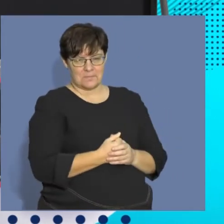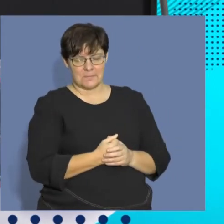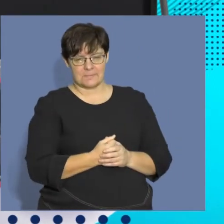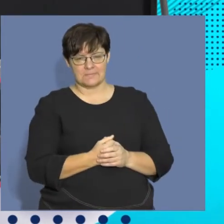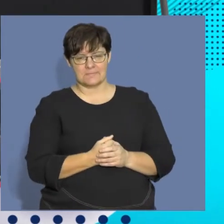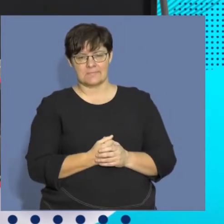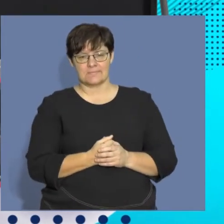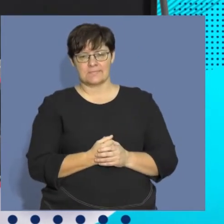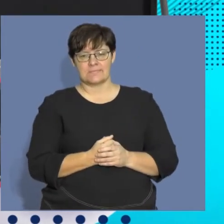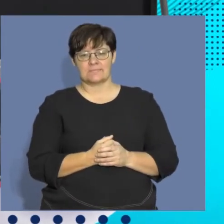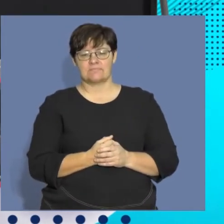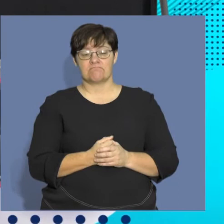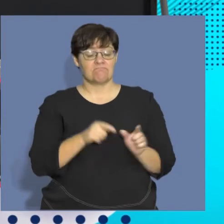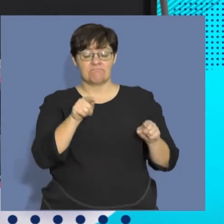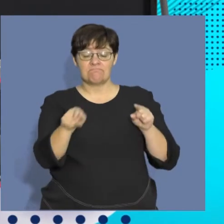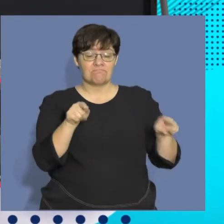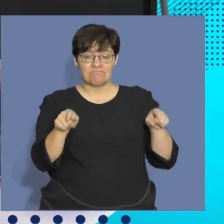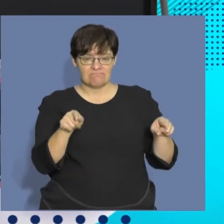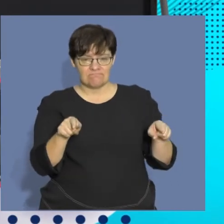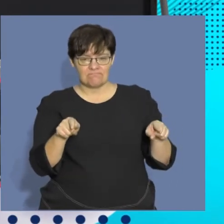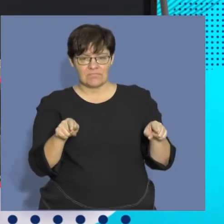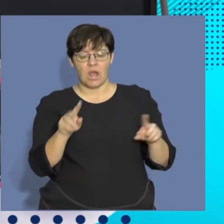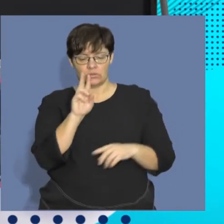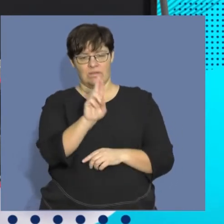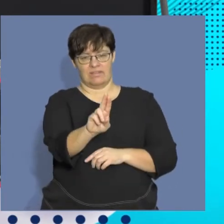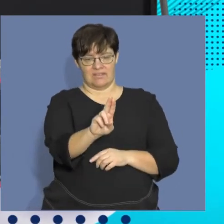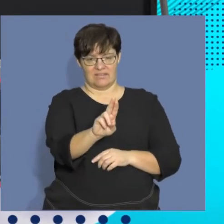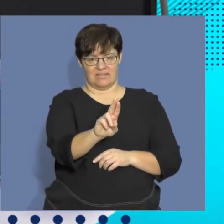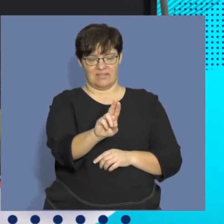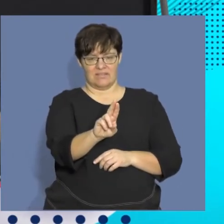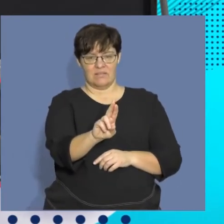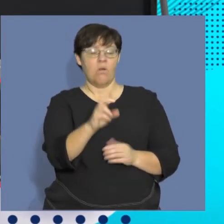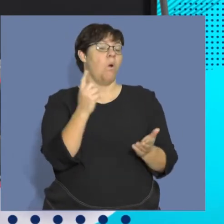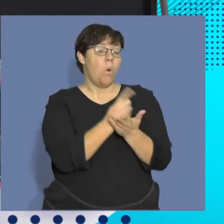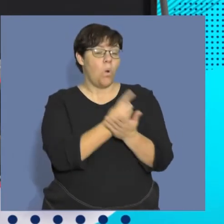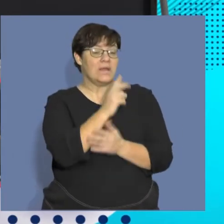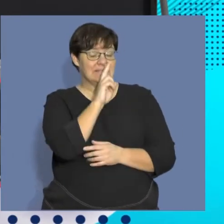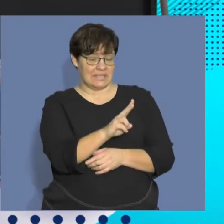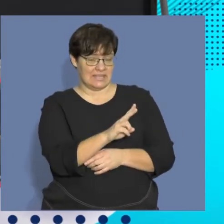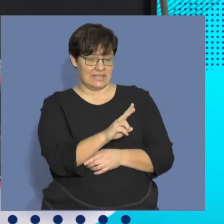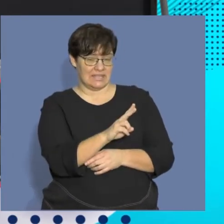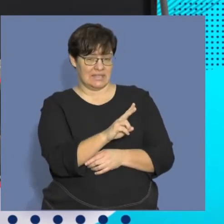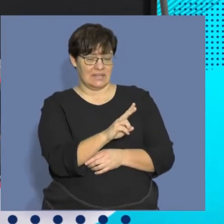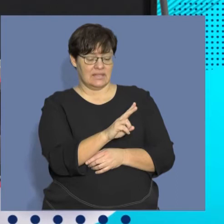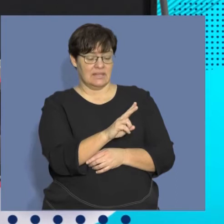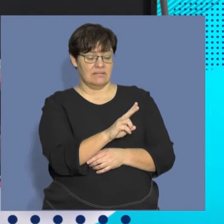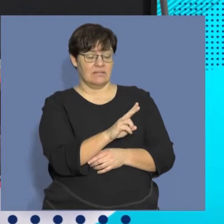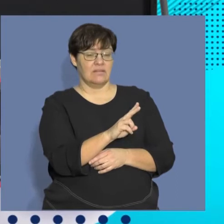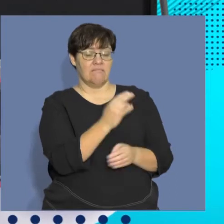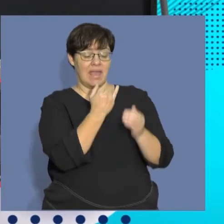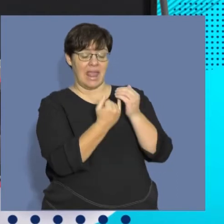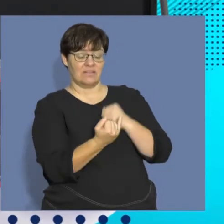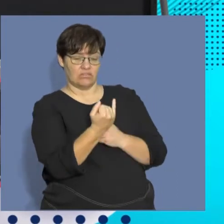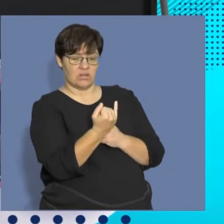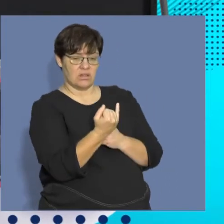the population. But remember that emigration and immigration are always coupled. We're always going to see that